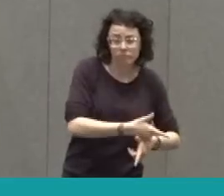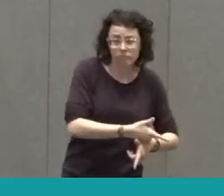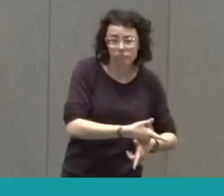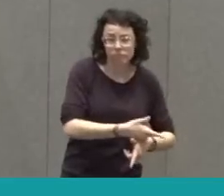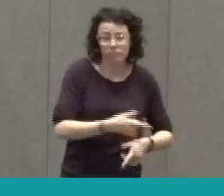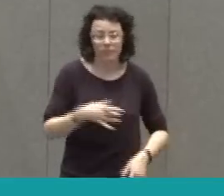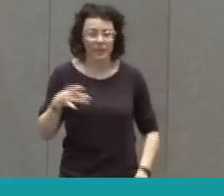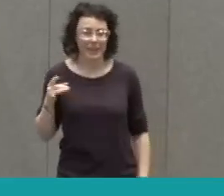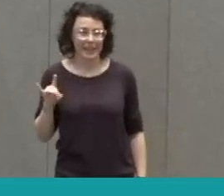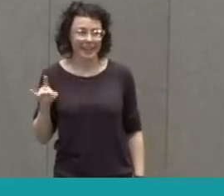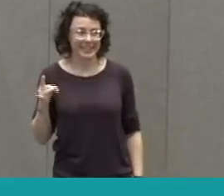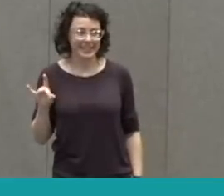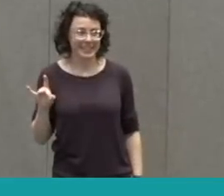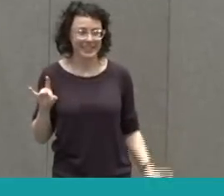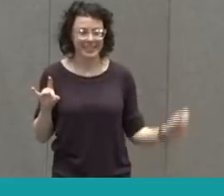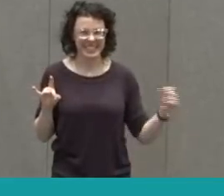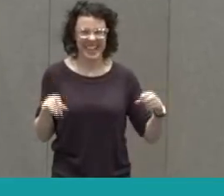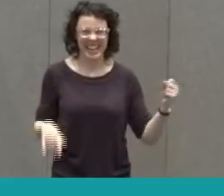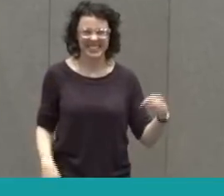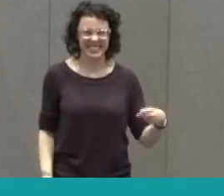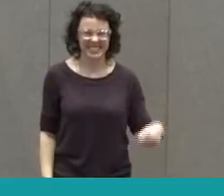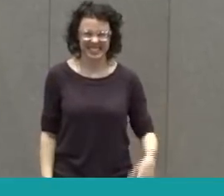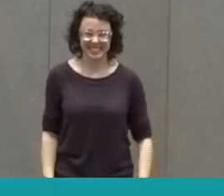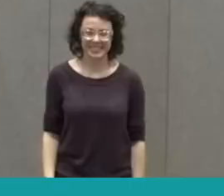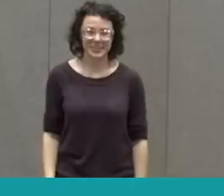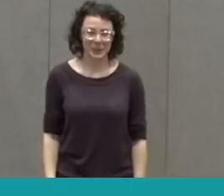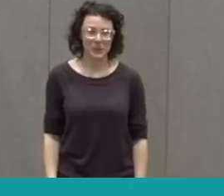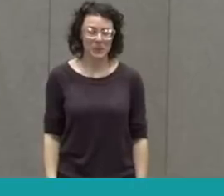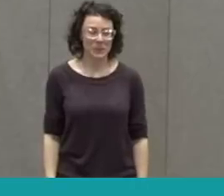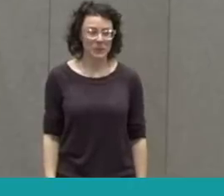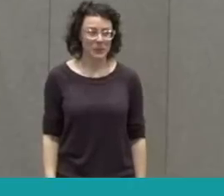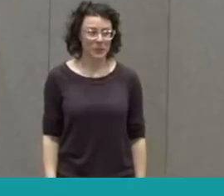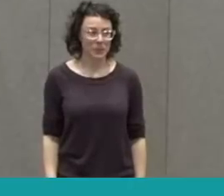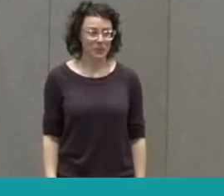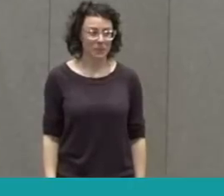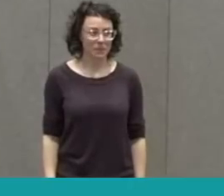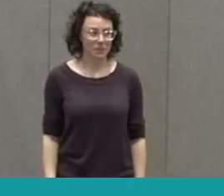18. Yes. Yes. I didn't Okay. finish it. Okay.